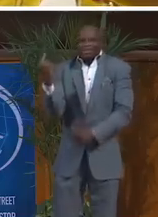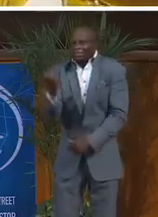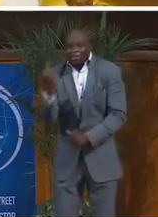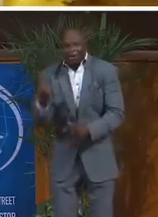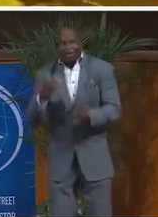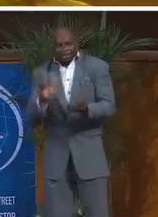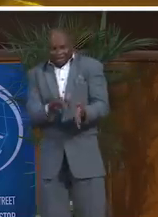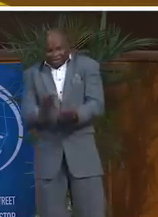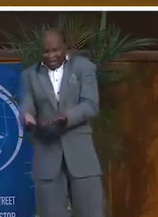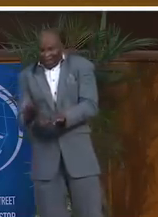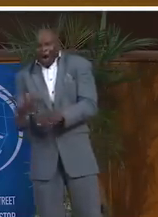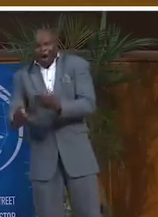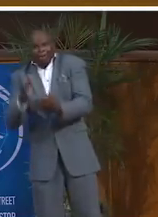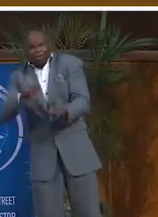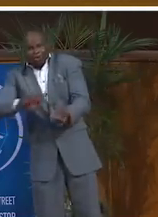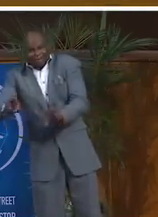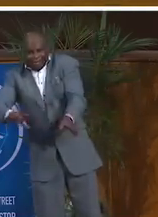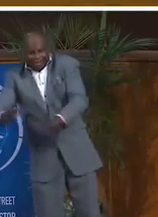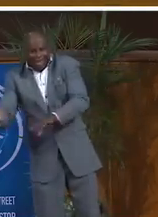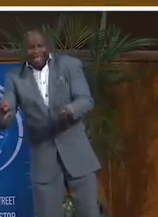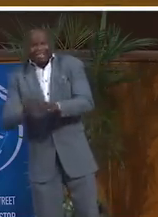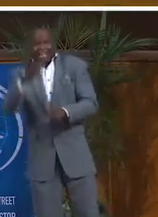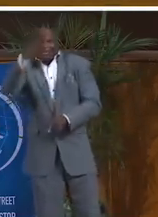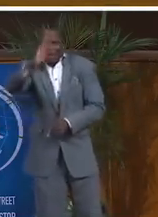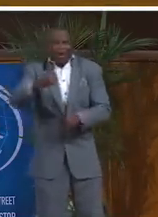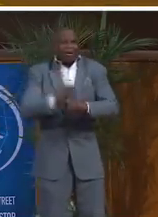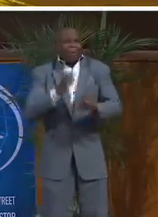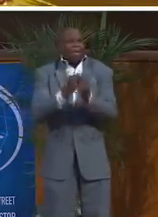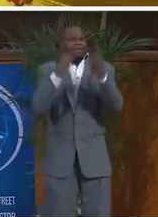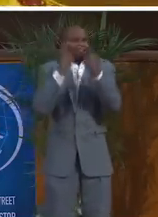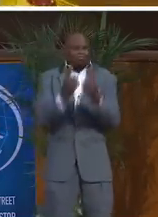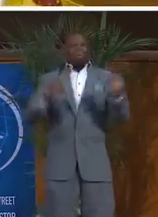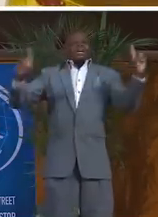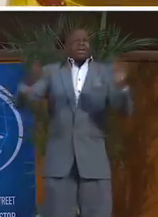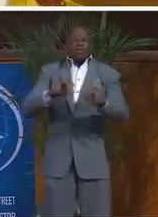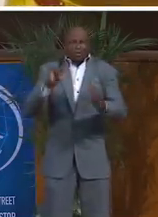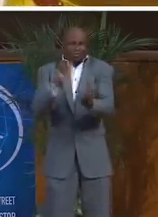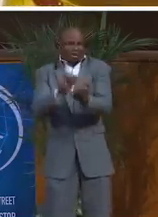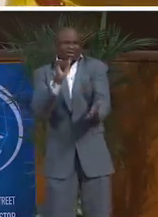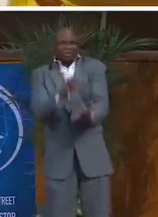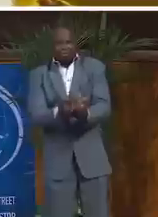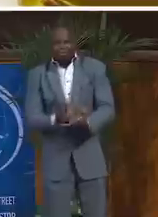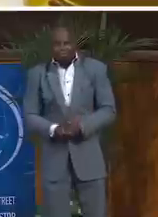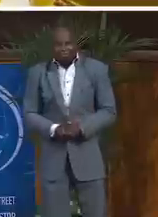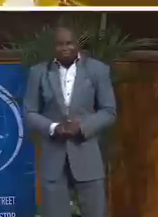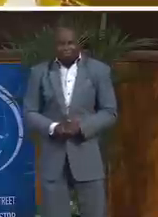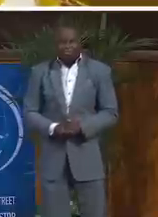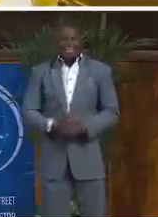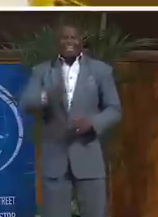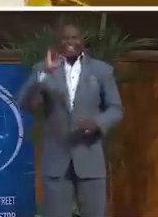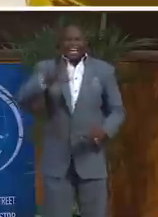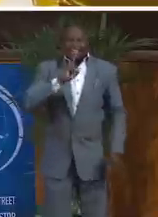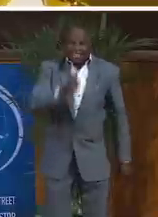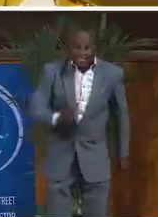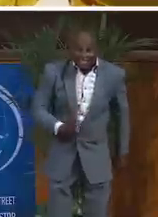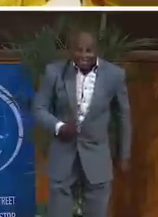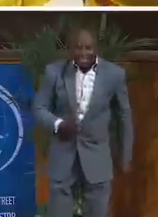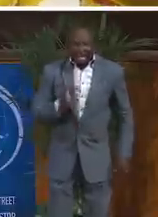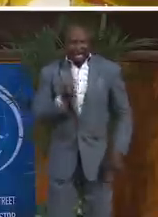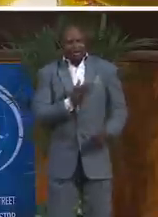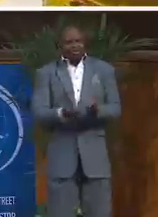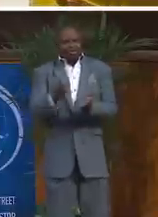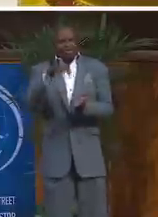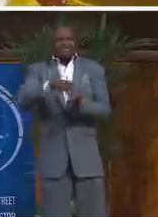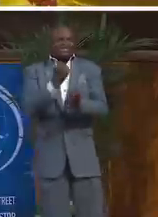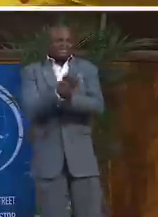at death's door. The same God who made a way out of no way. That is our risen